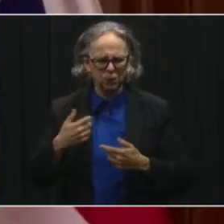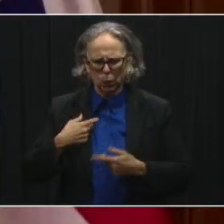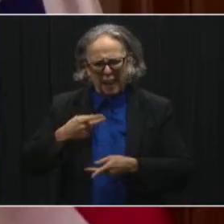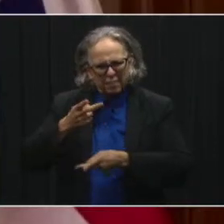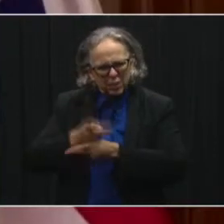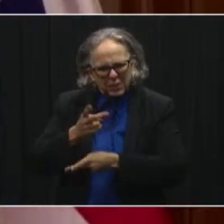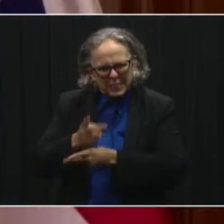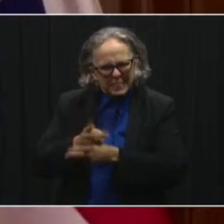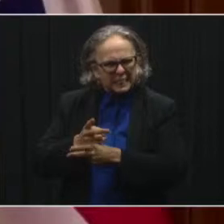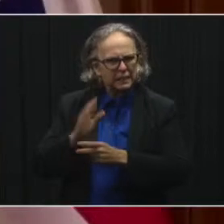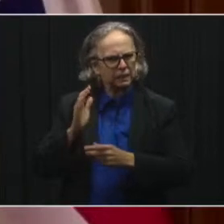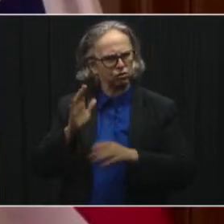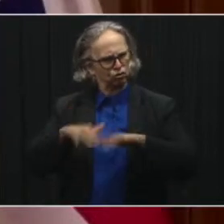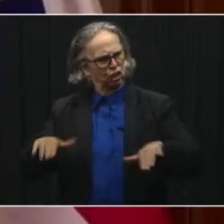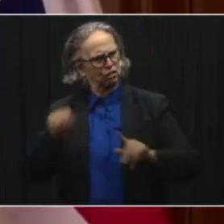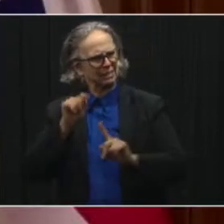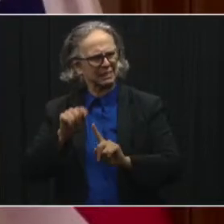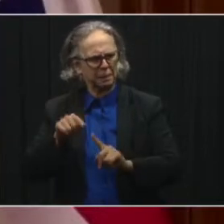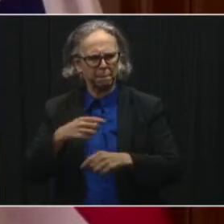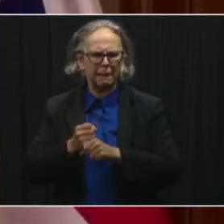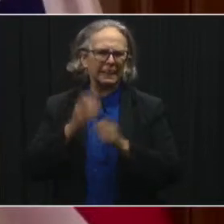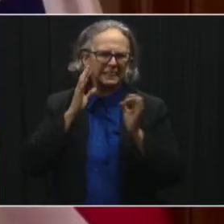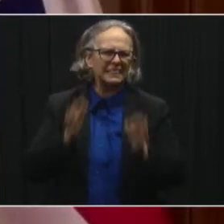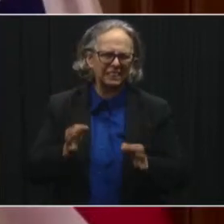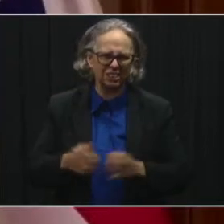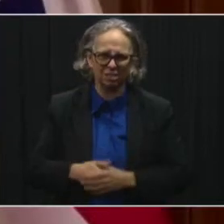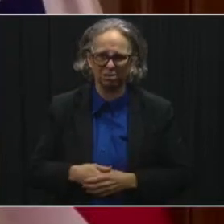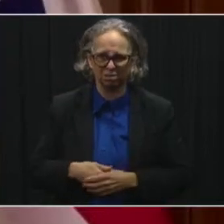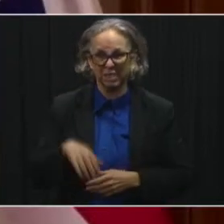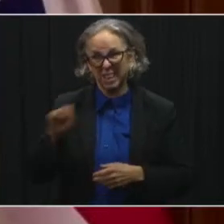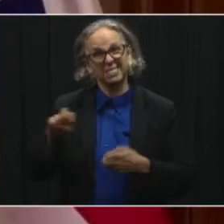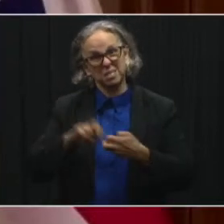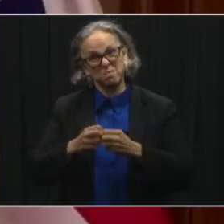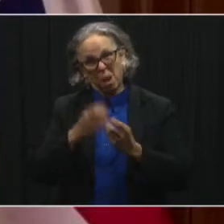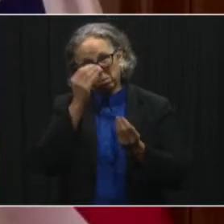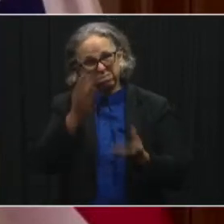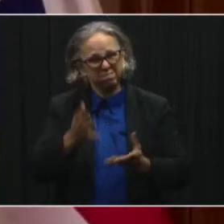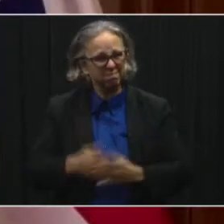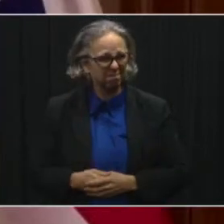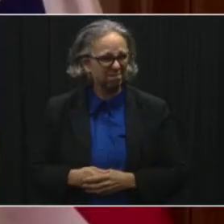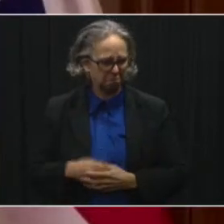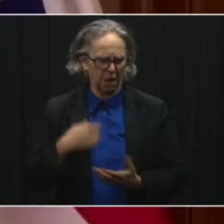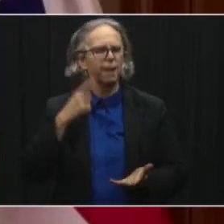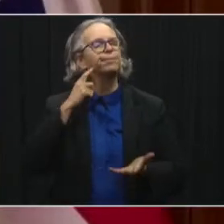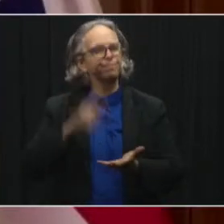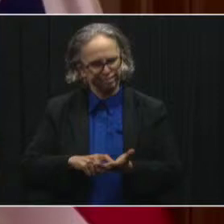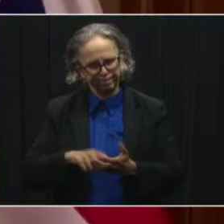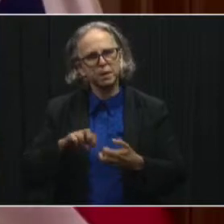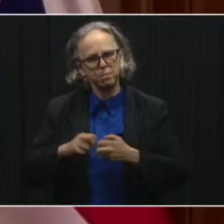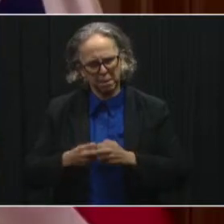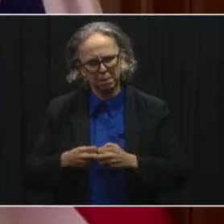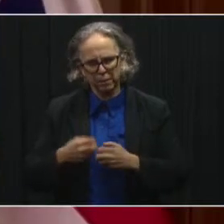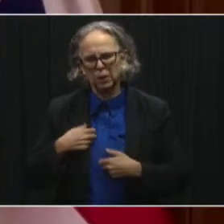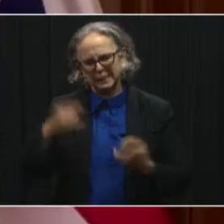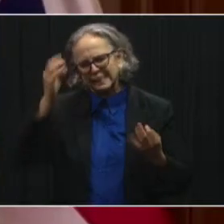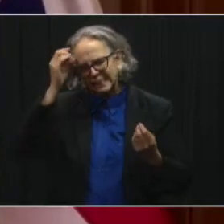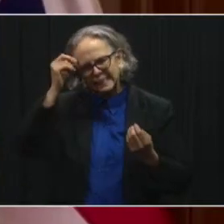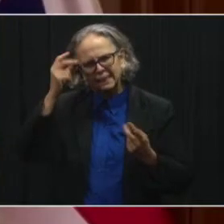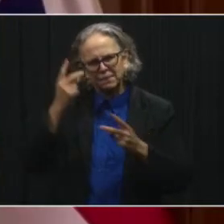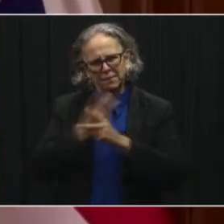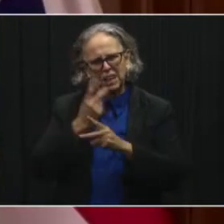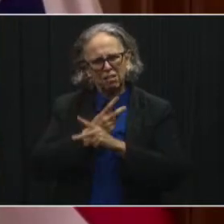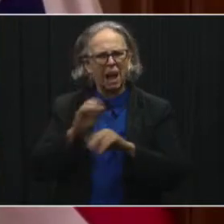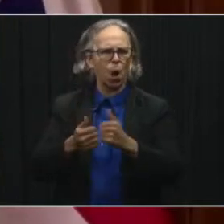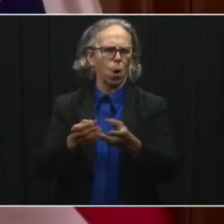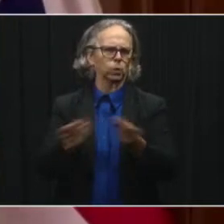manner. So it's a problem. I recognize it's a problem. We're taking a hard look at this, see what we can come up with.